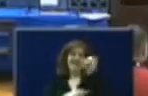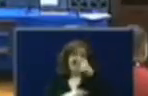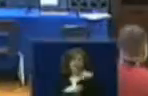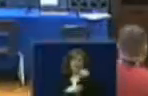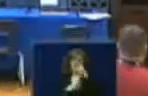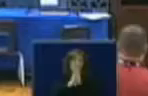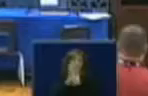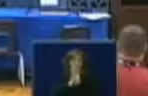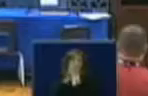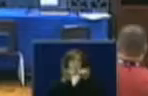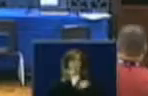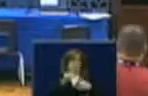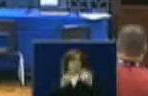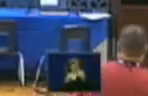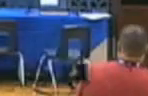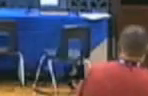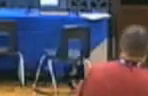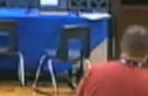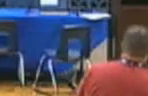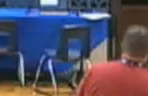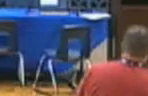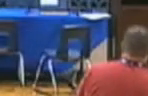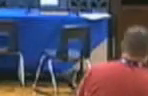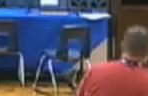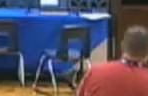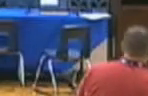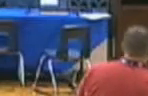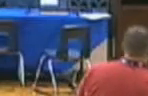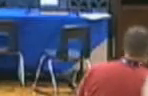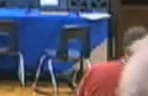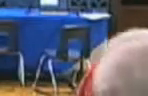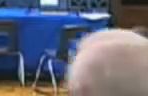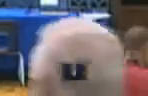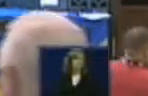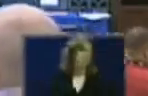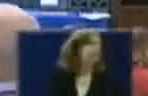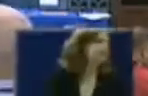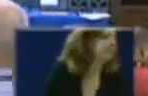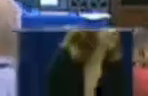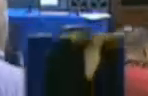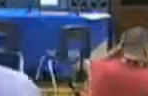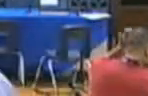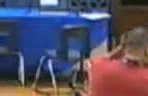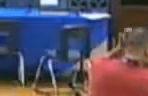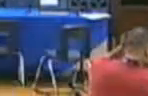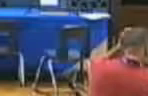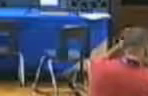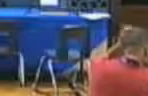eager to wait. Otherwise, thank you all for being here tonight, and we will see you the next time.